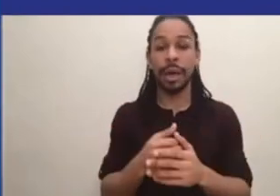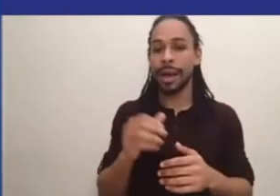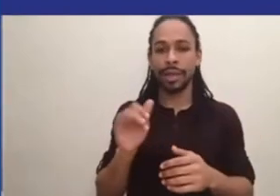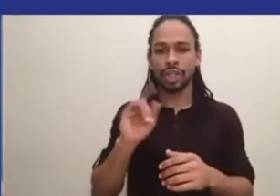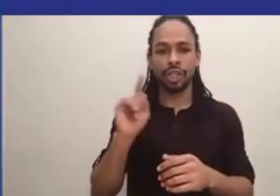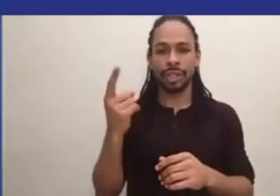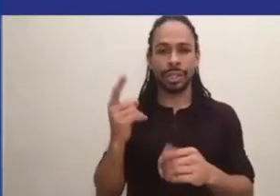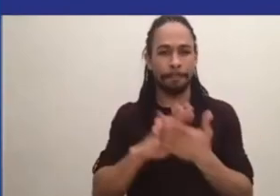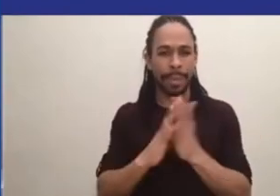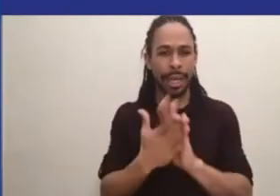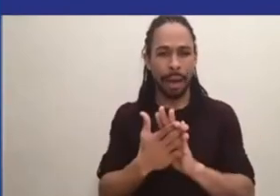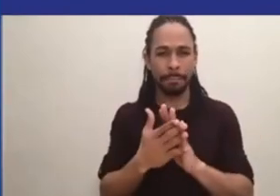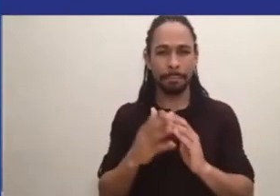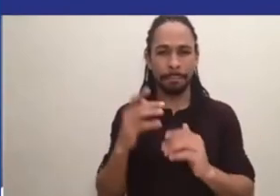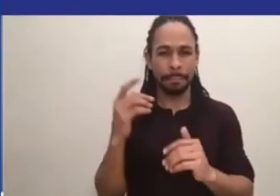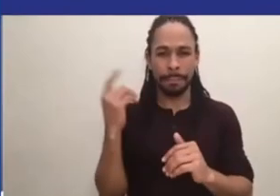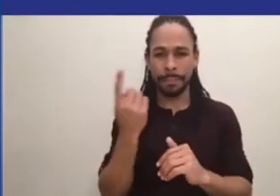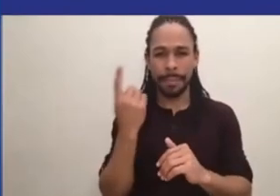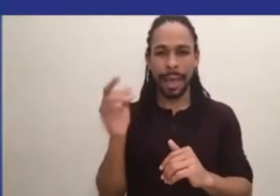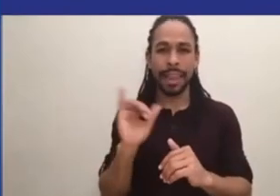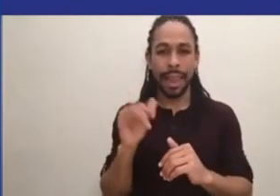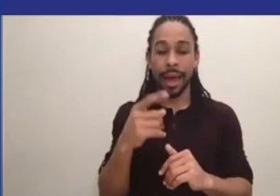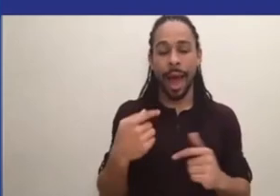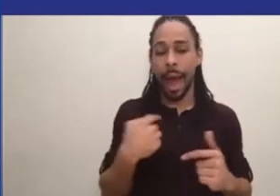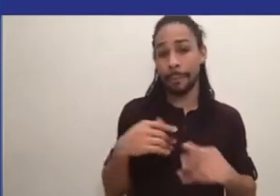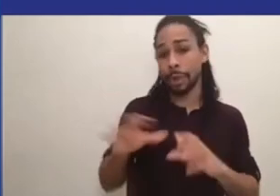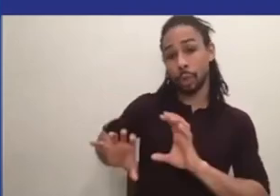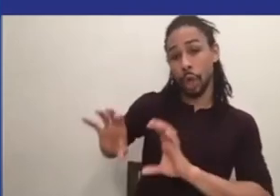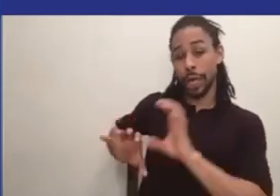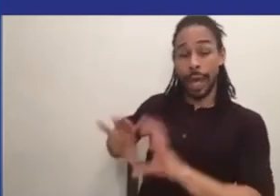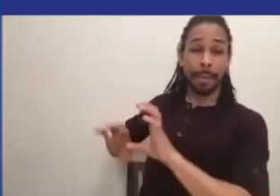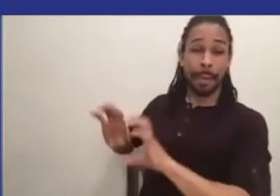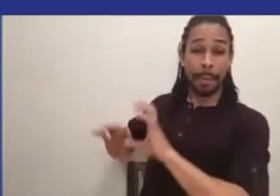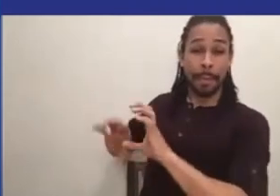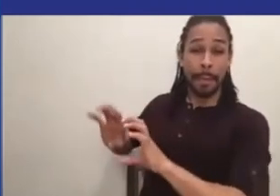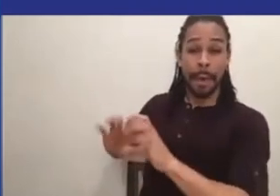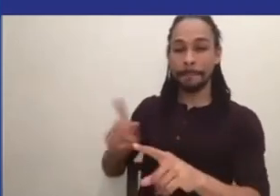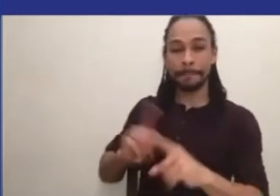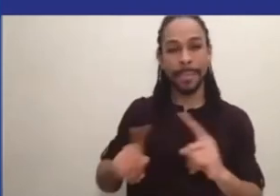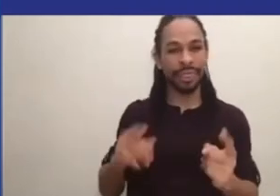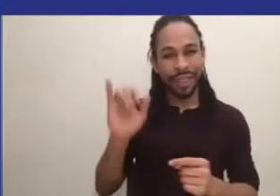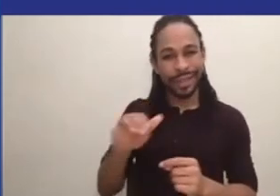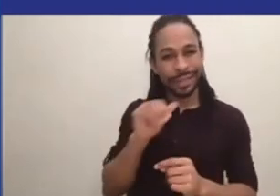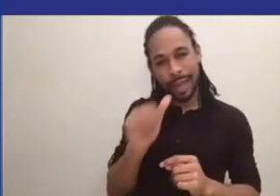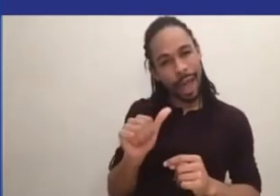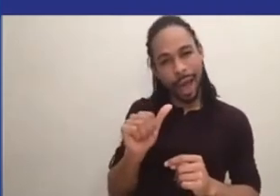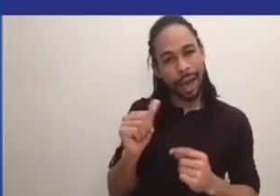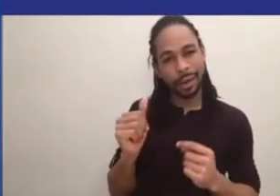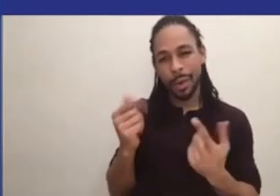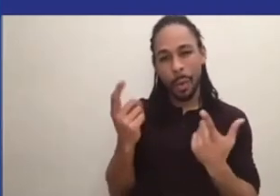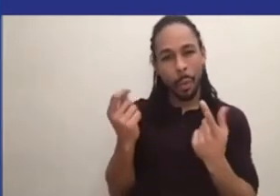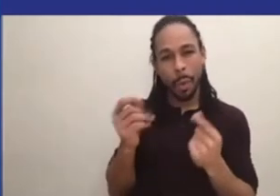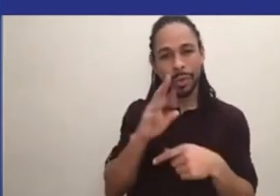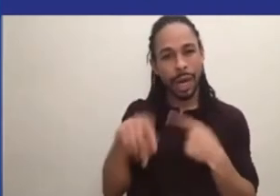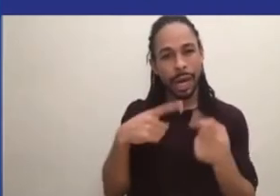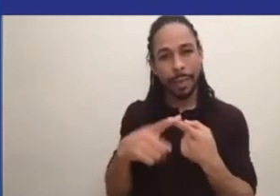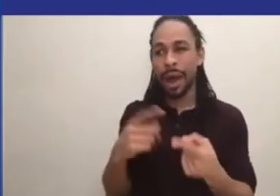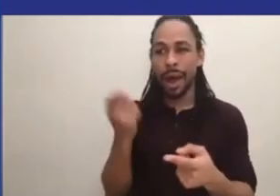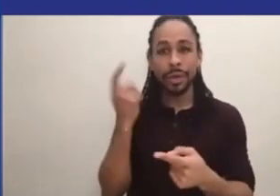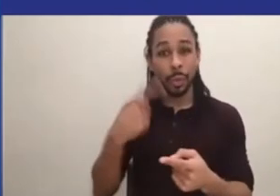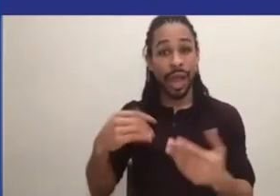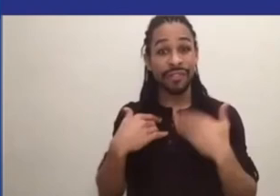such a thing. Oh yeah, I'm twerking, like, that's not it. Like, that's not it. Because there is a technique and that is